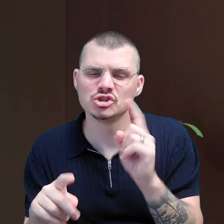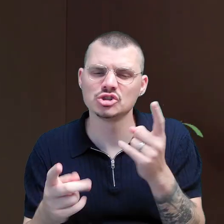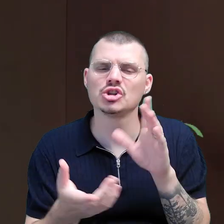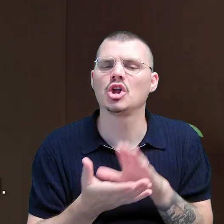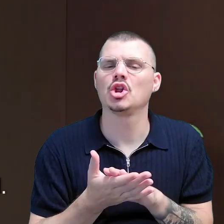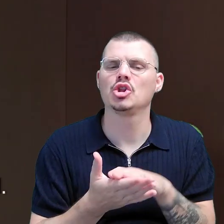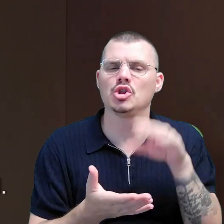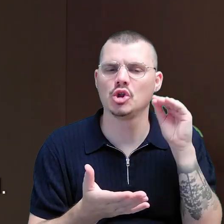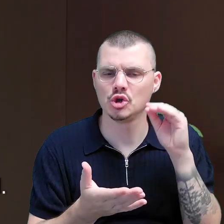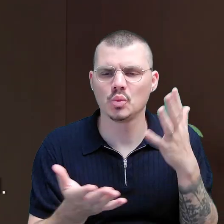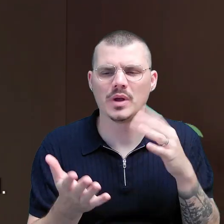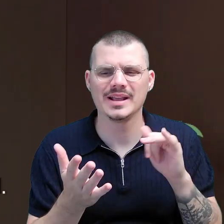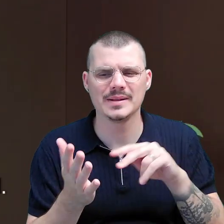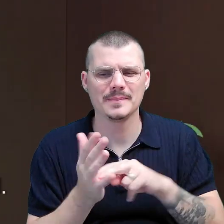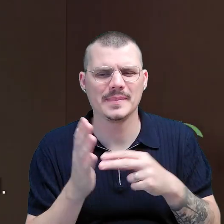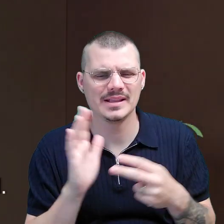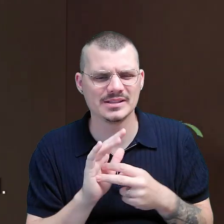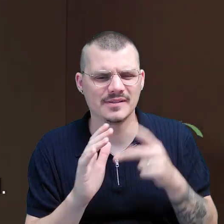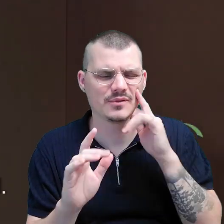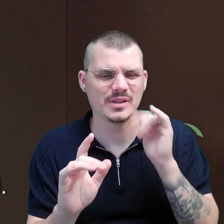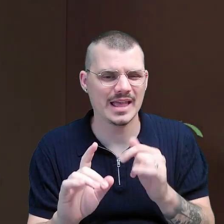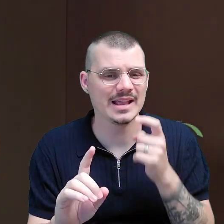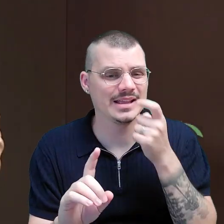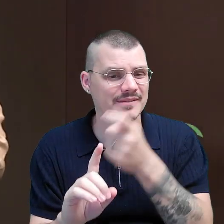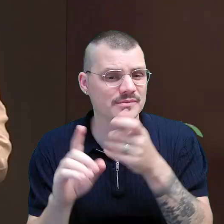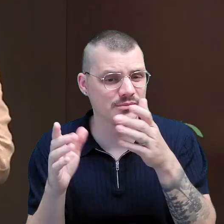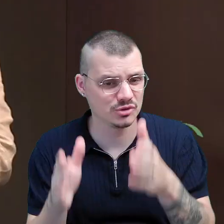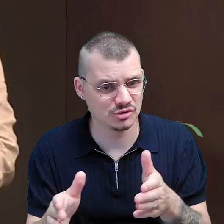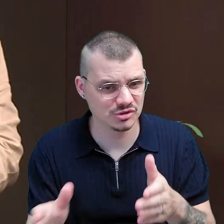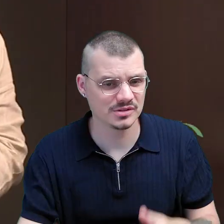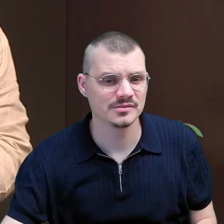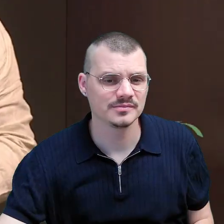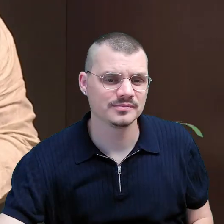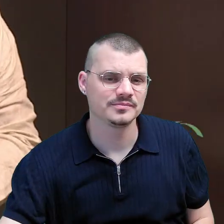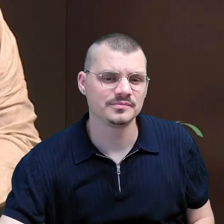learn what it means for that given individual.